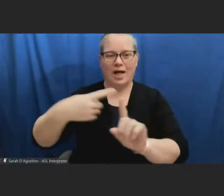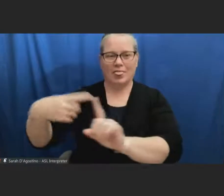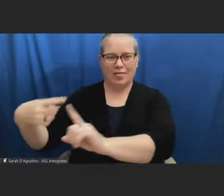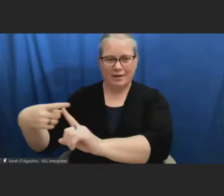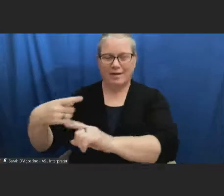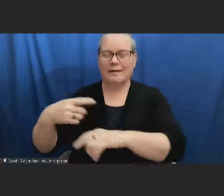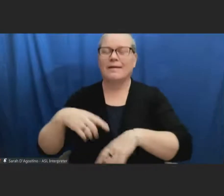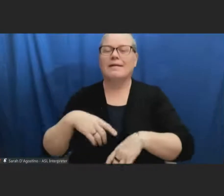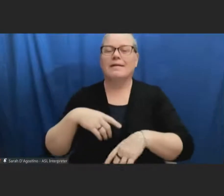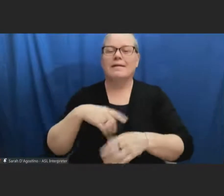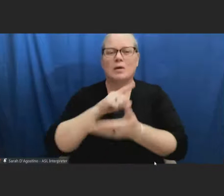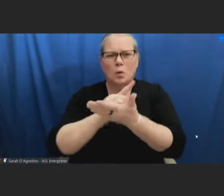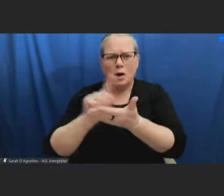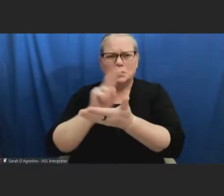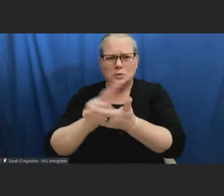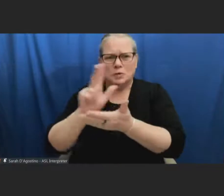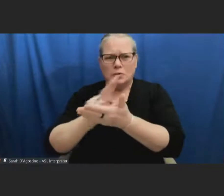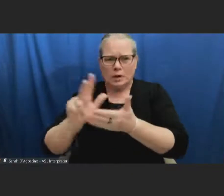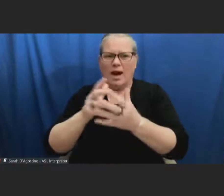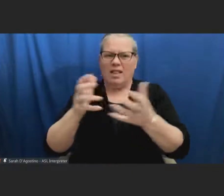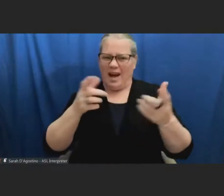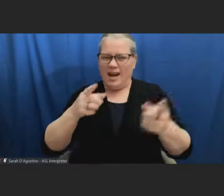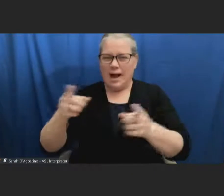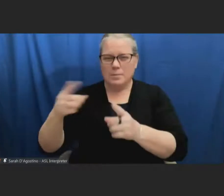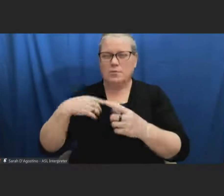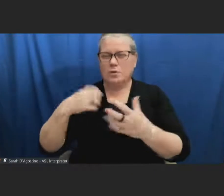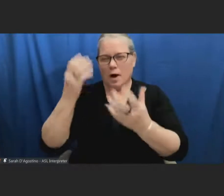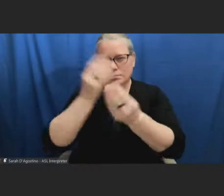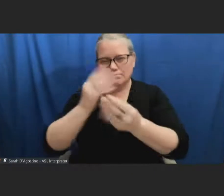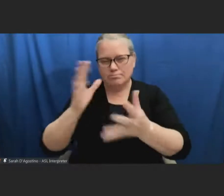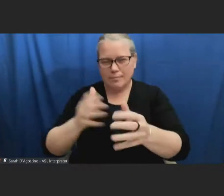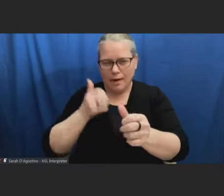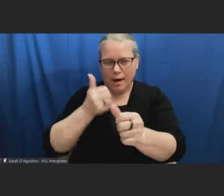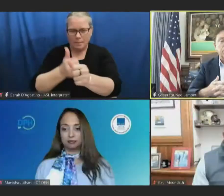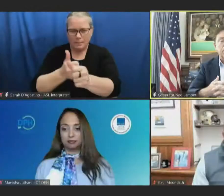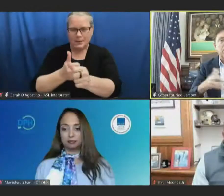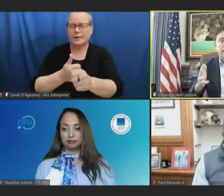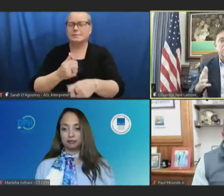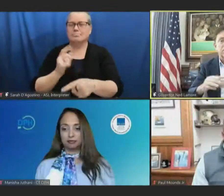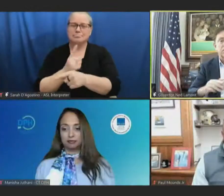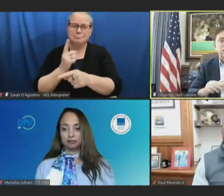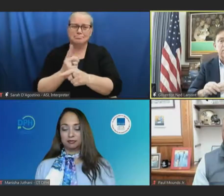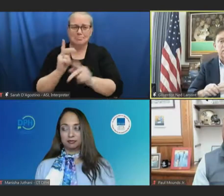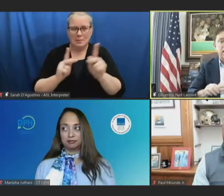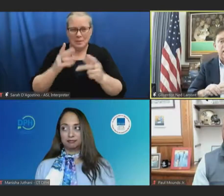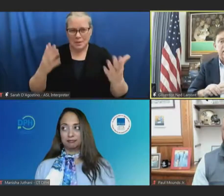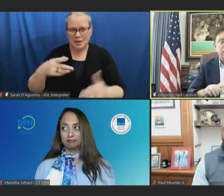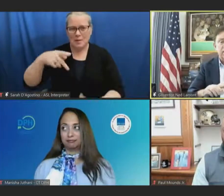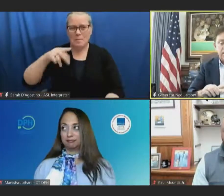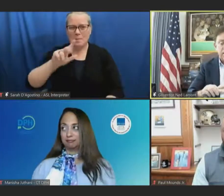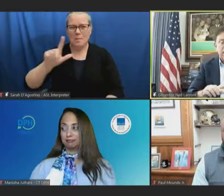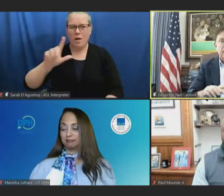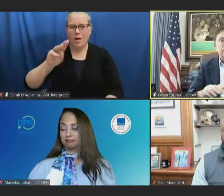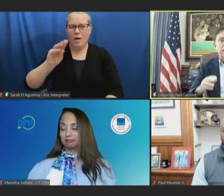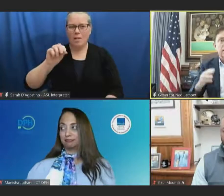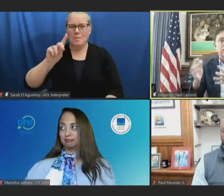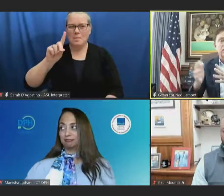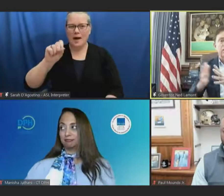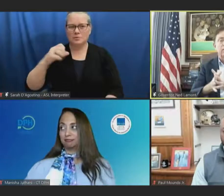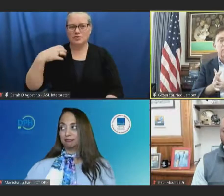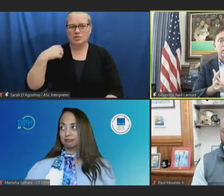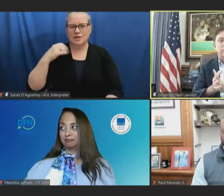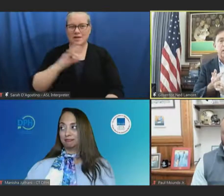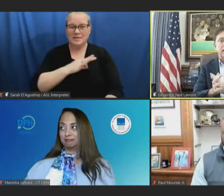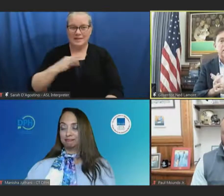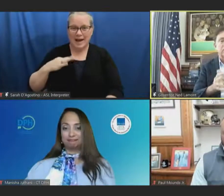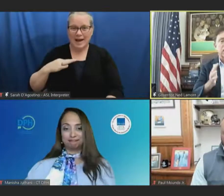wanted to update you back with our usual cast, which is Paul Mounds, our Chief of Staff, and Manisha